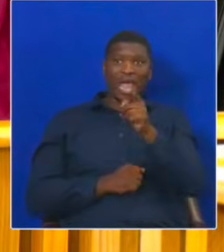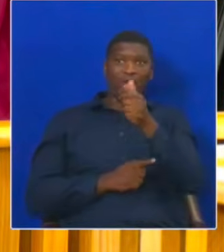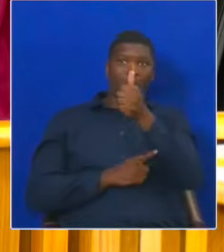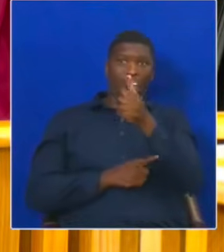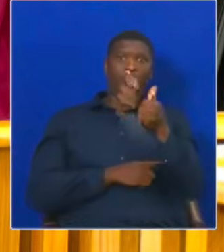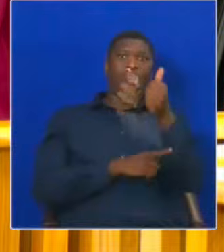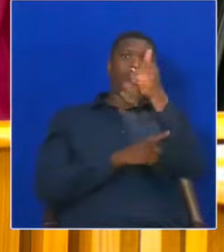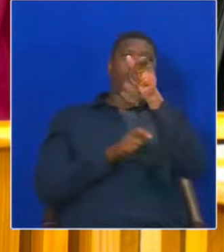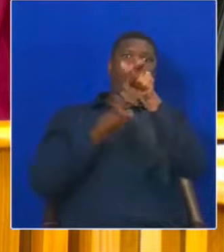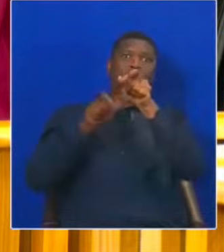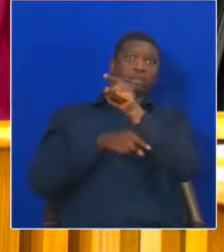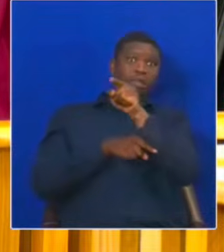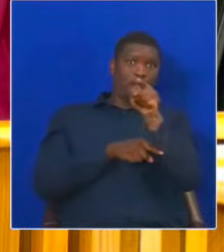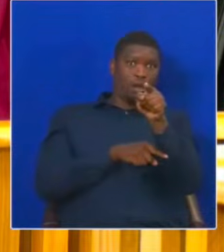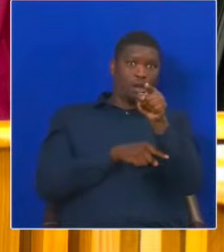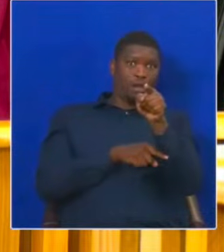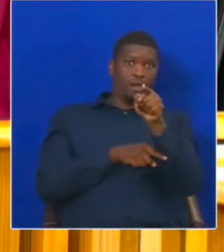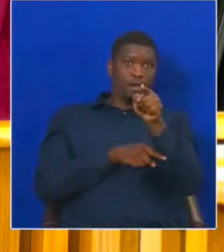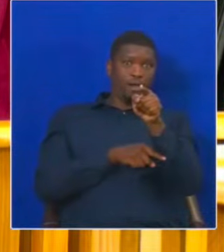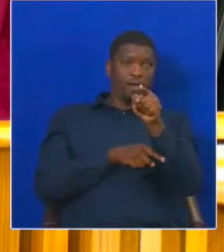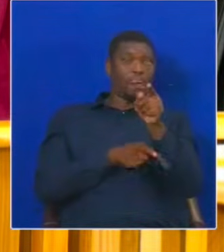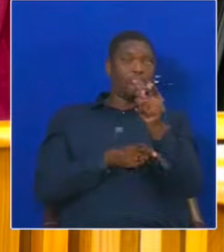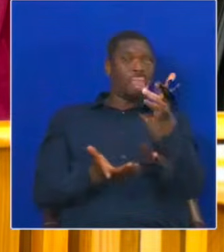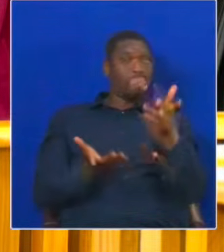have, maybe in person,